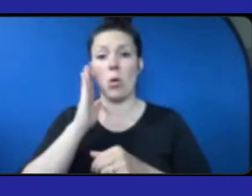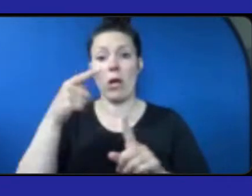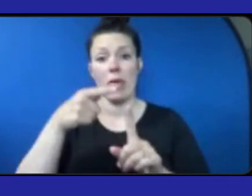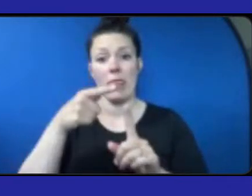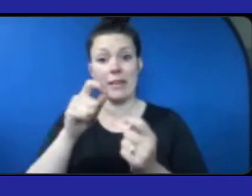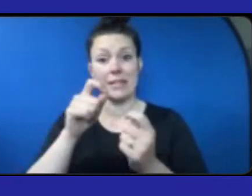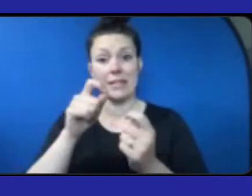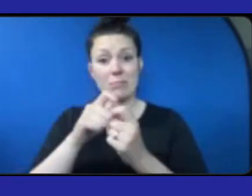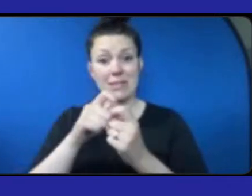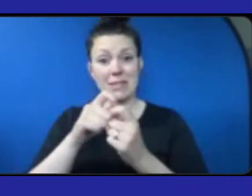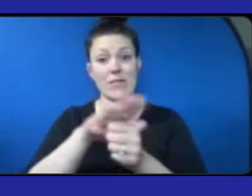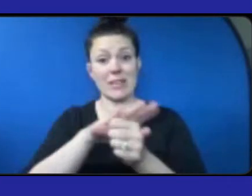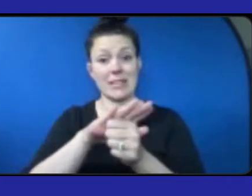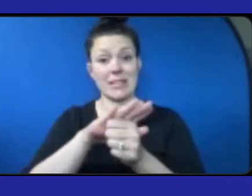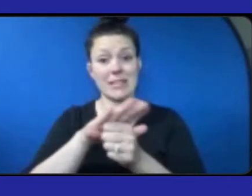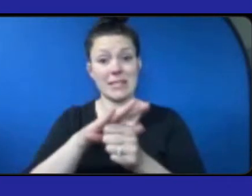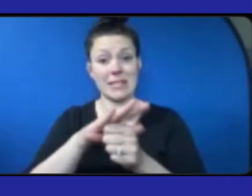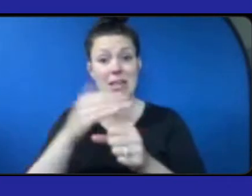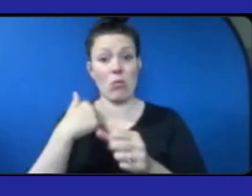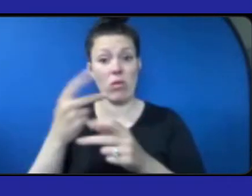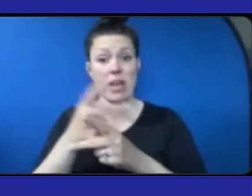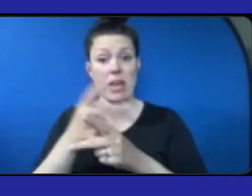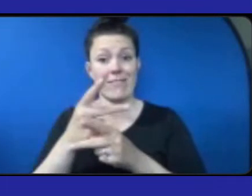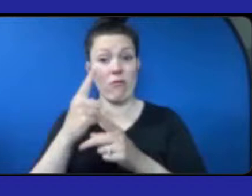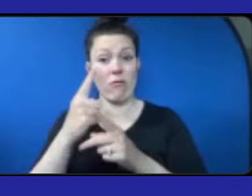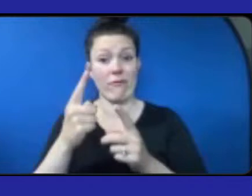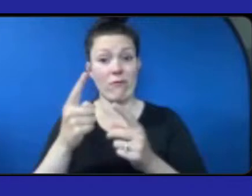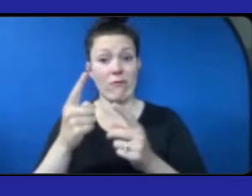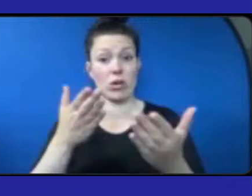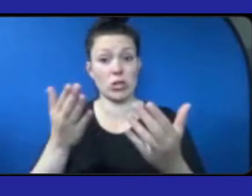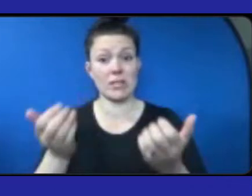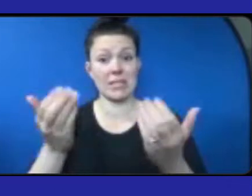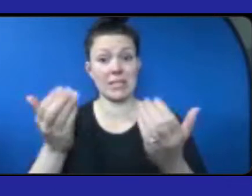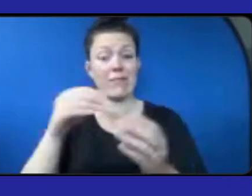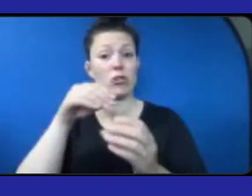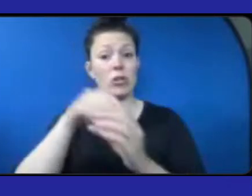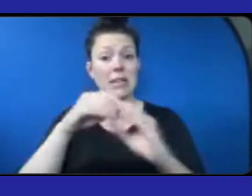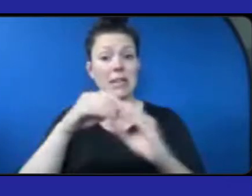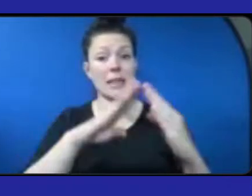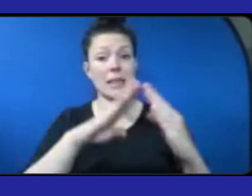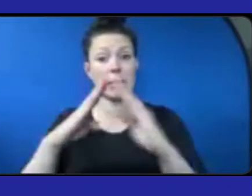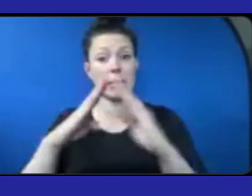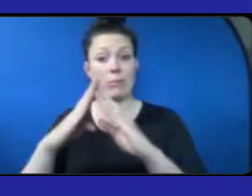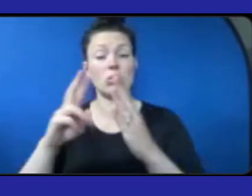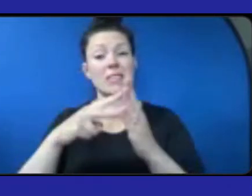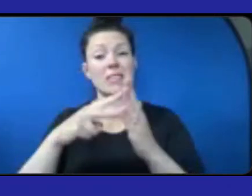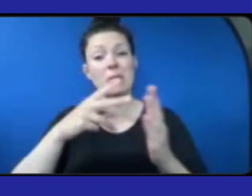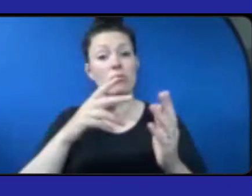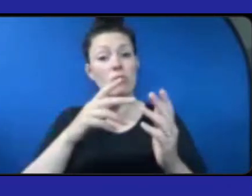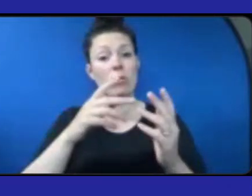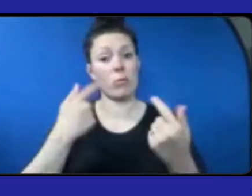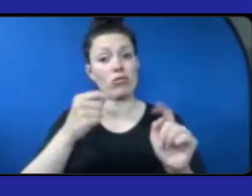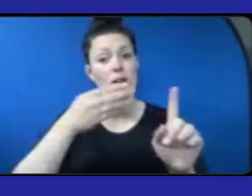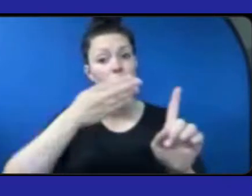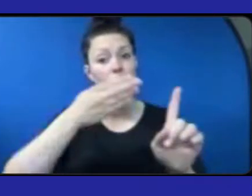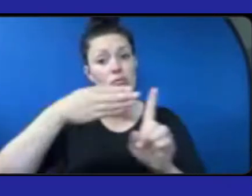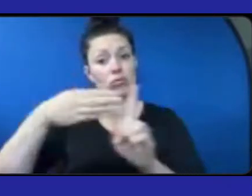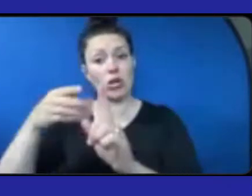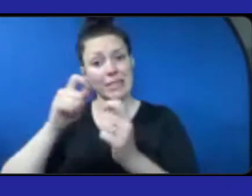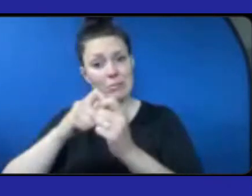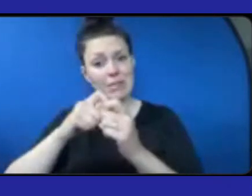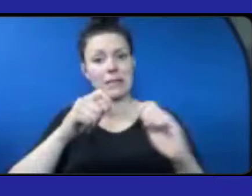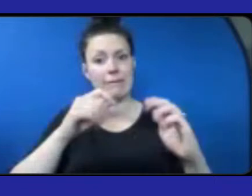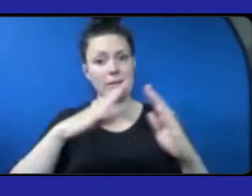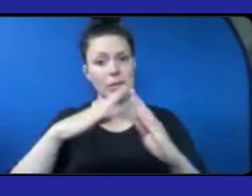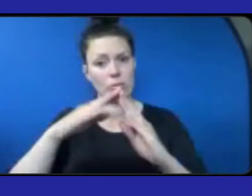particular sites have oversight for the delivery of services in their communities or the targeted communities? Is that what we're